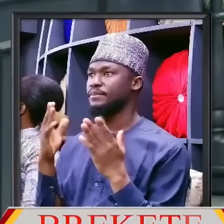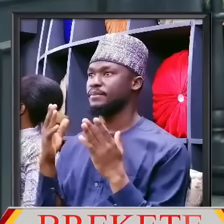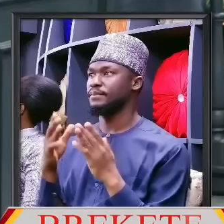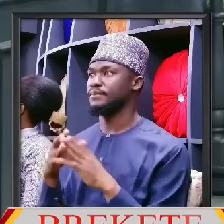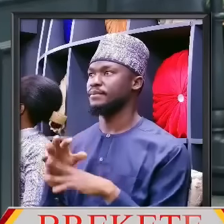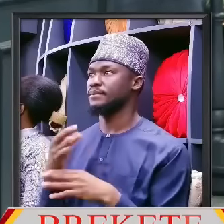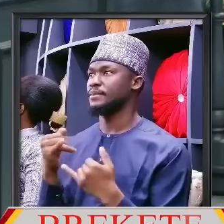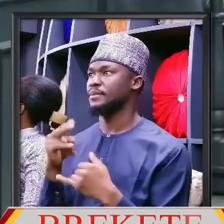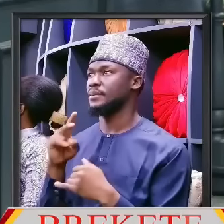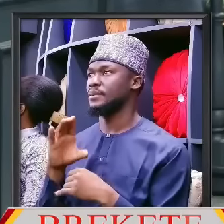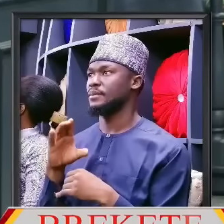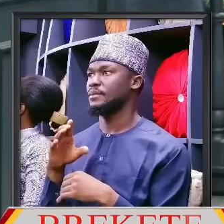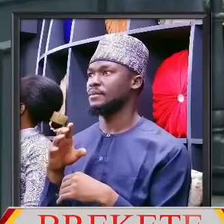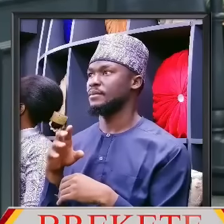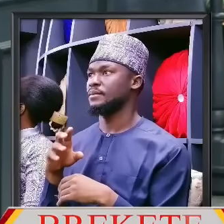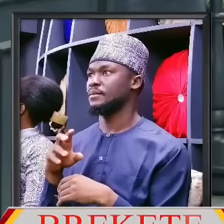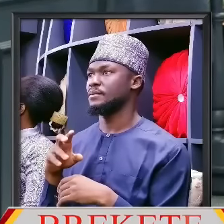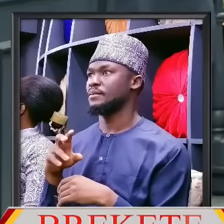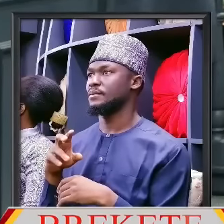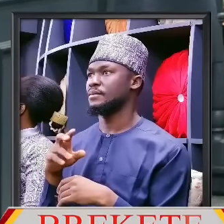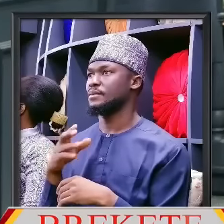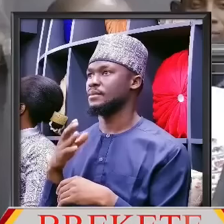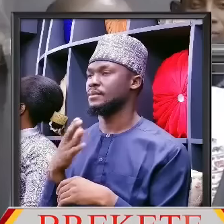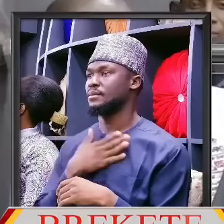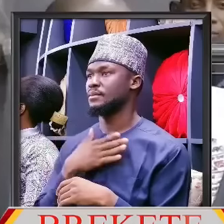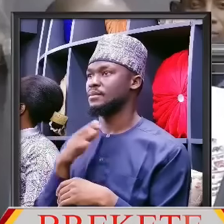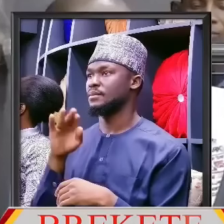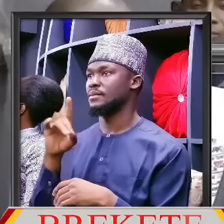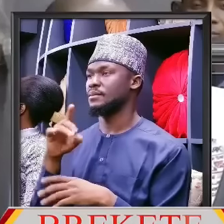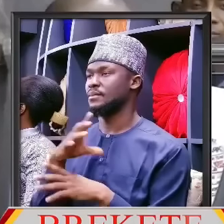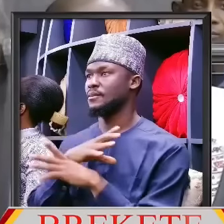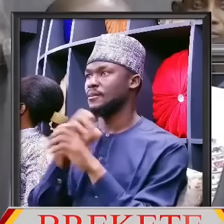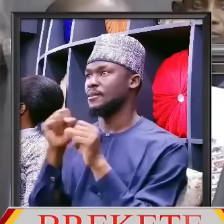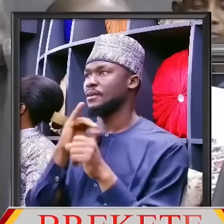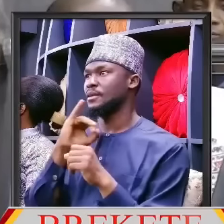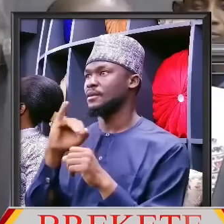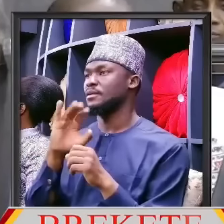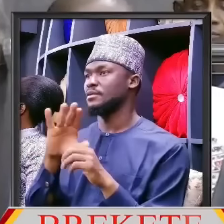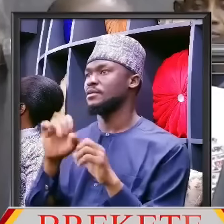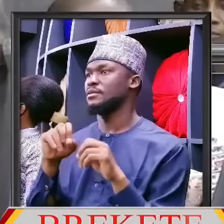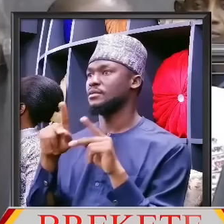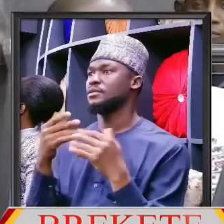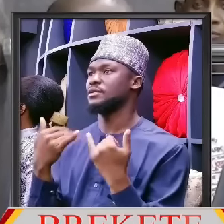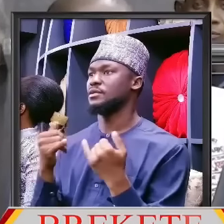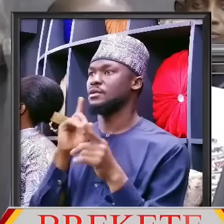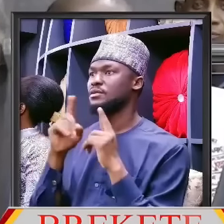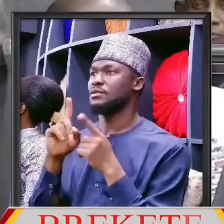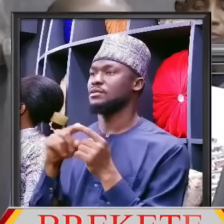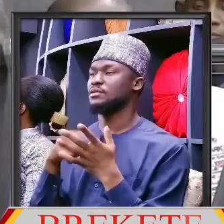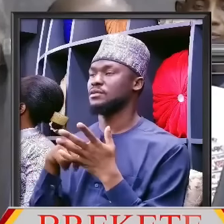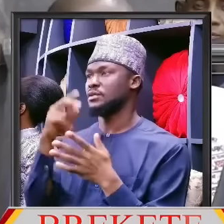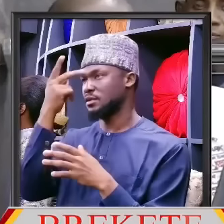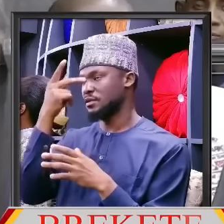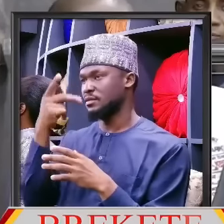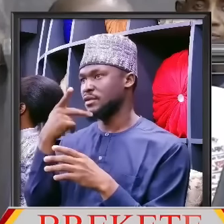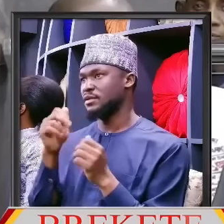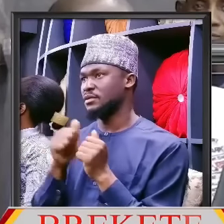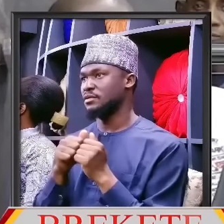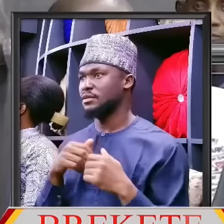VC, sir. Ordinary President. So, now your opportunity now, talk to these parents with